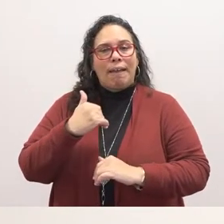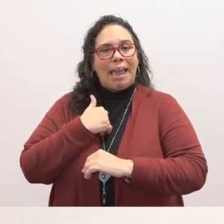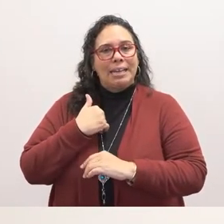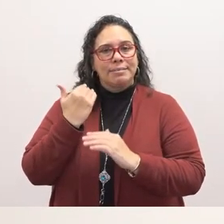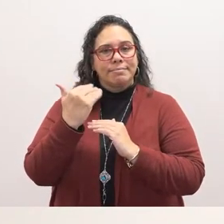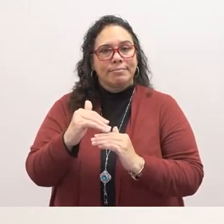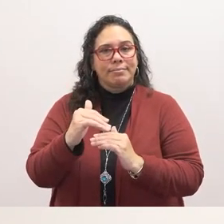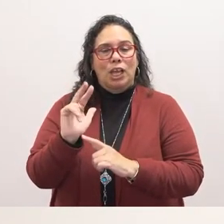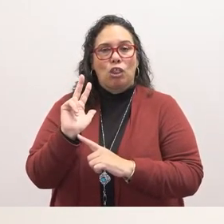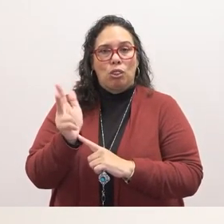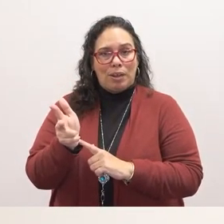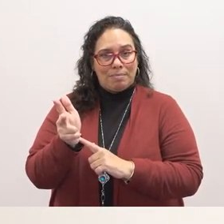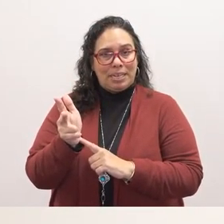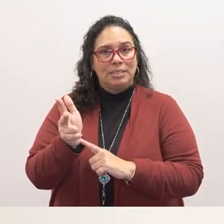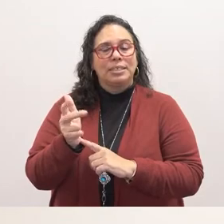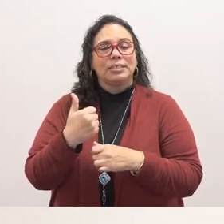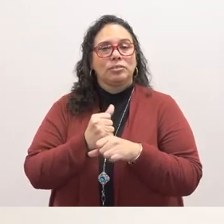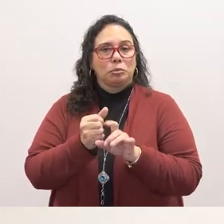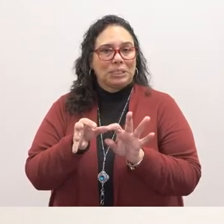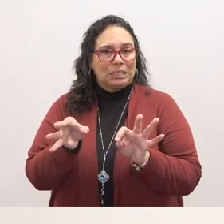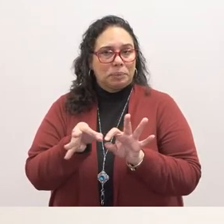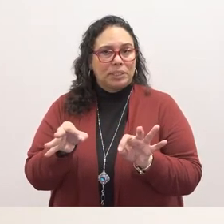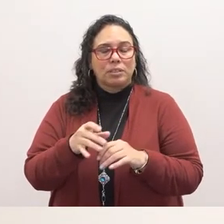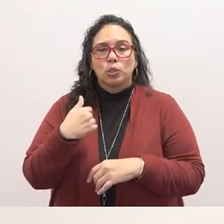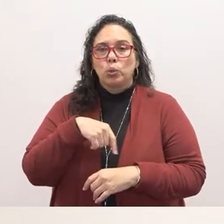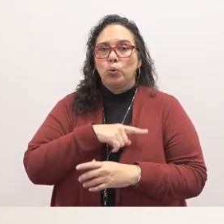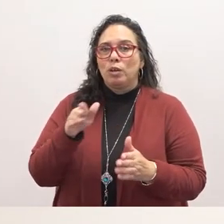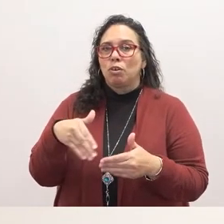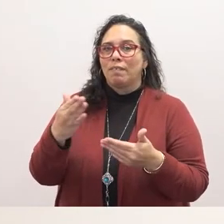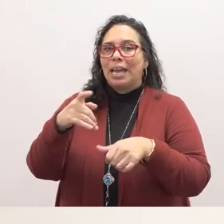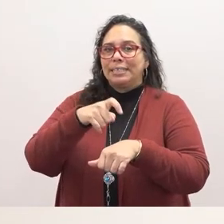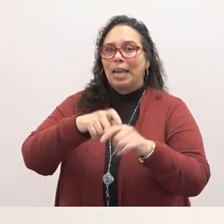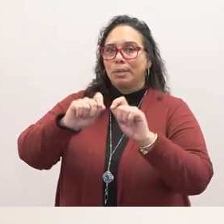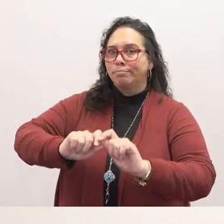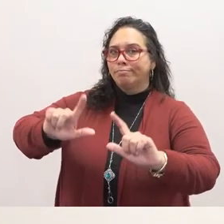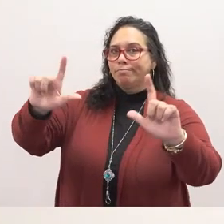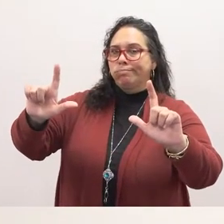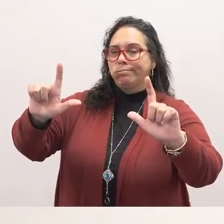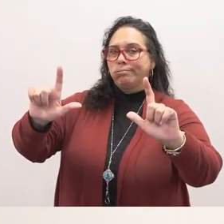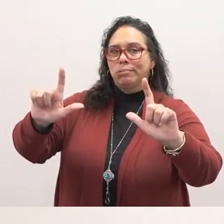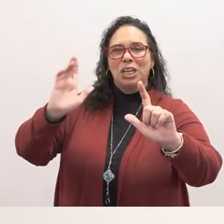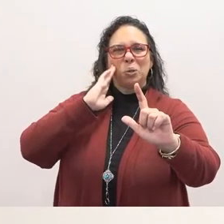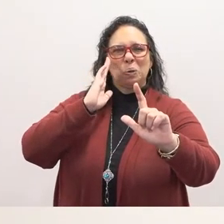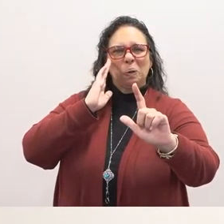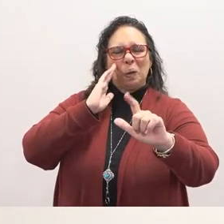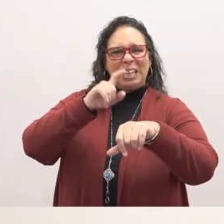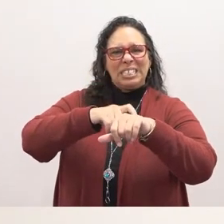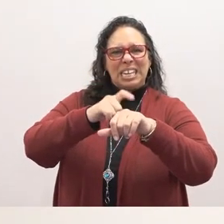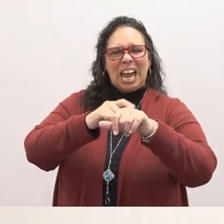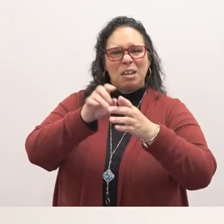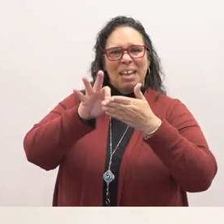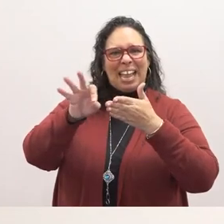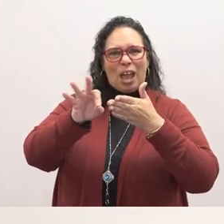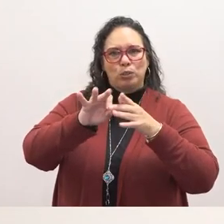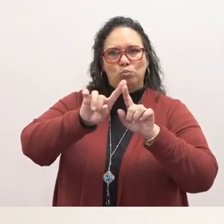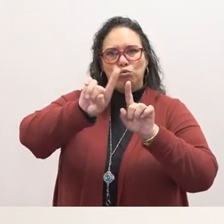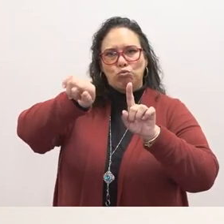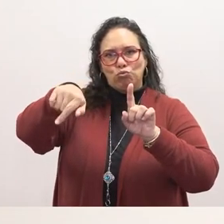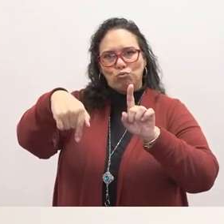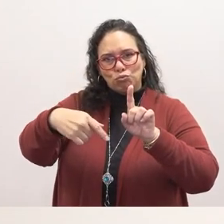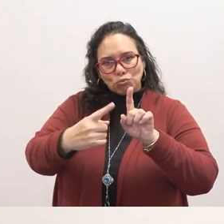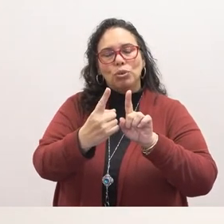3 minutes to make their comments. We provide a timer on the screens so that you can be aware of how much time you